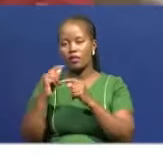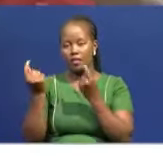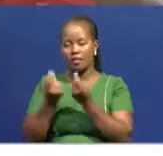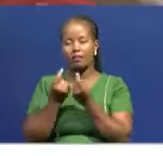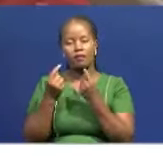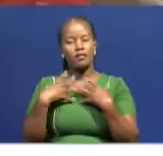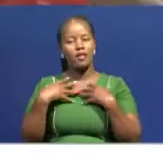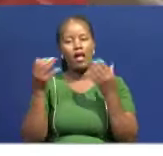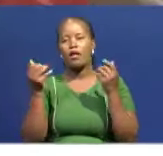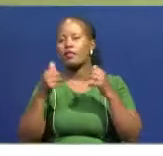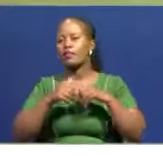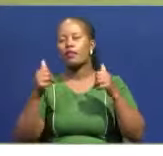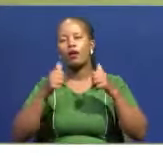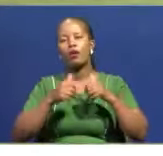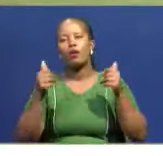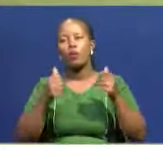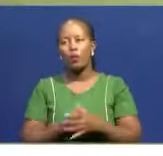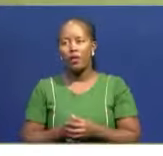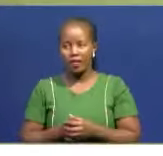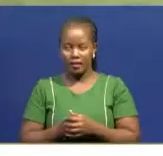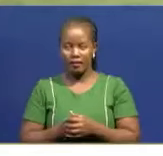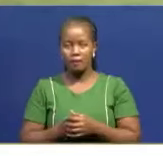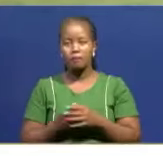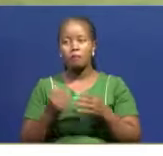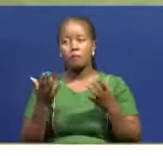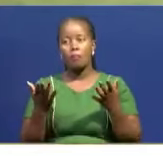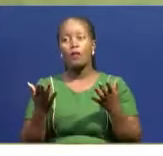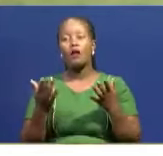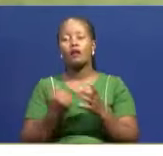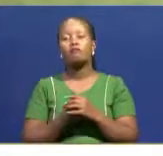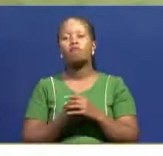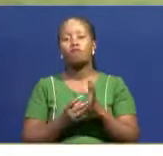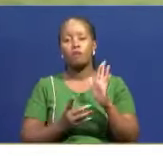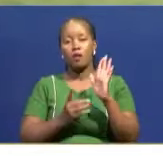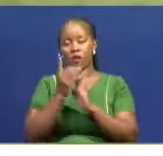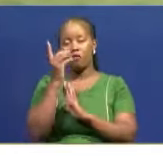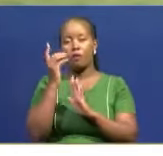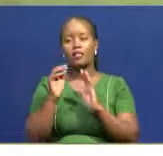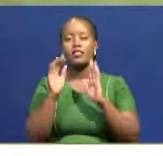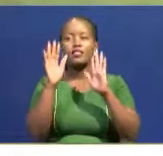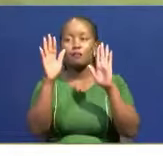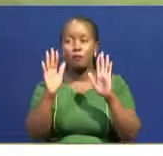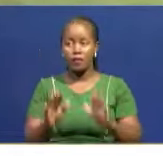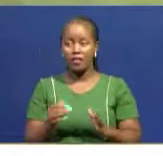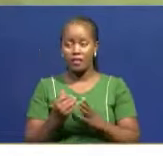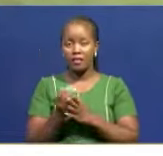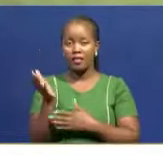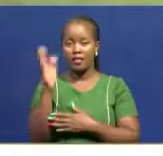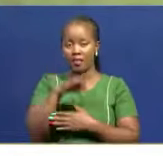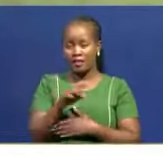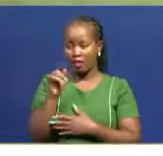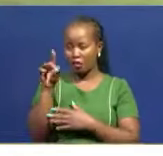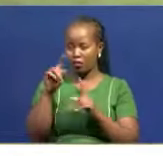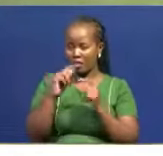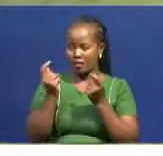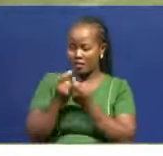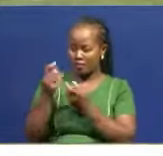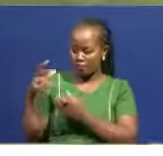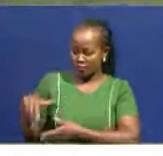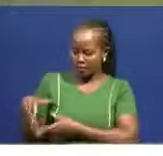fit. Well, development is very important. And with the return of this, there's something you mentioned right at the